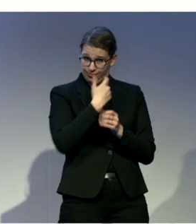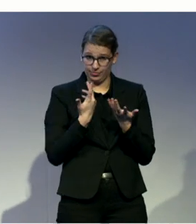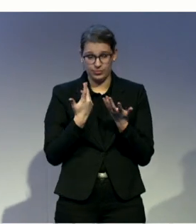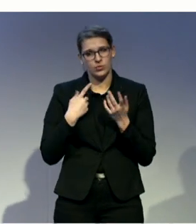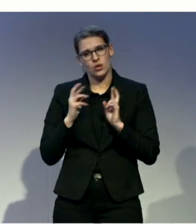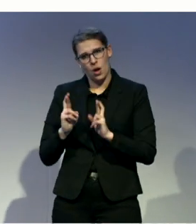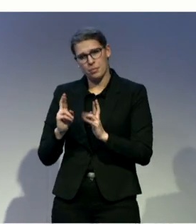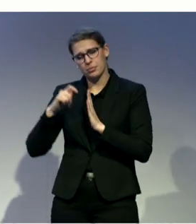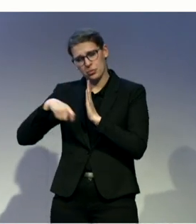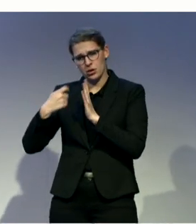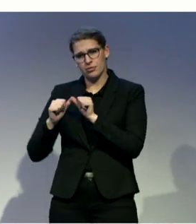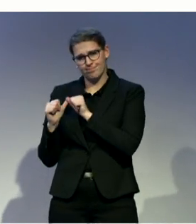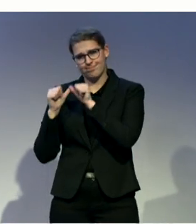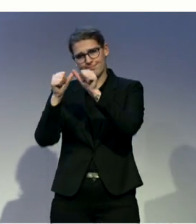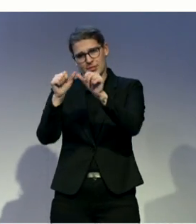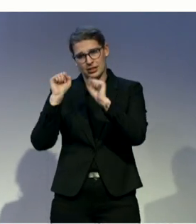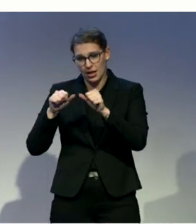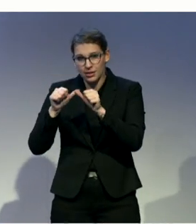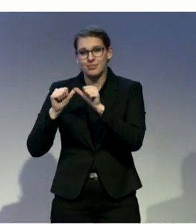two people from our project,